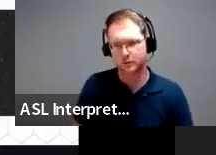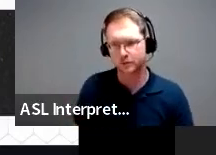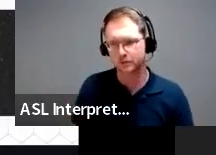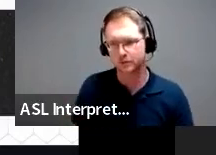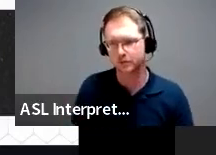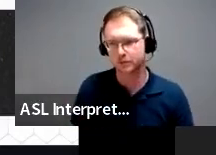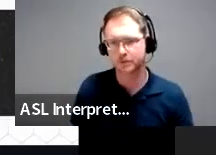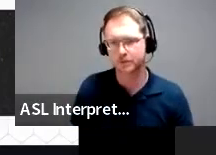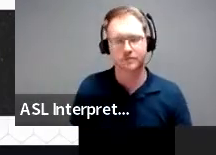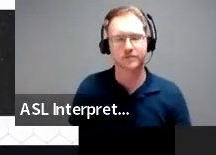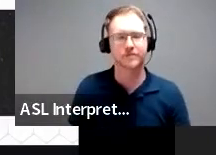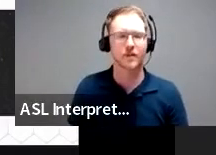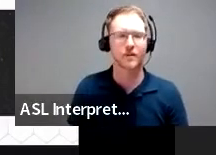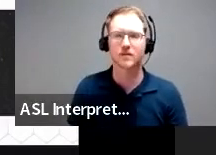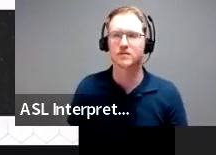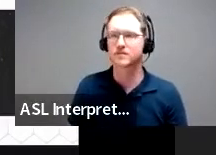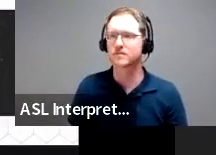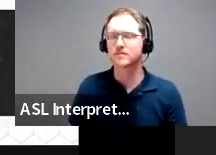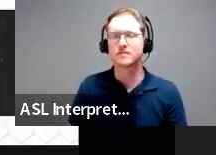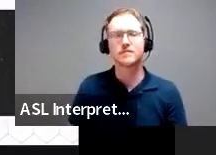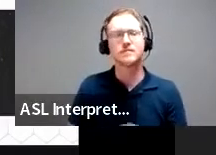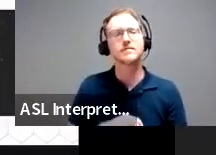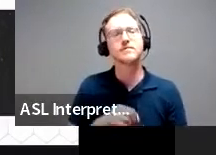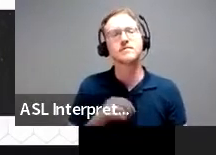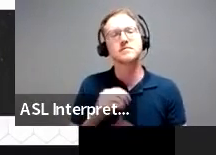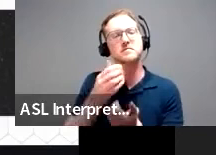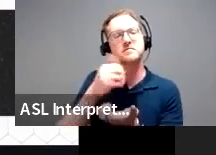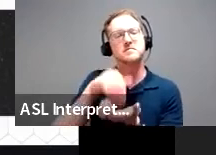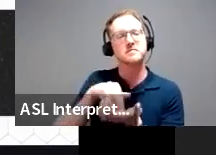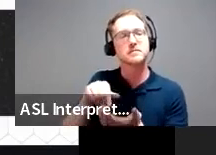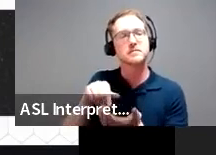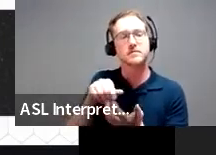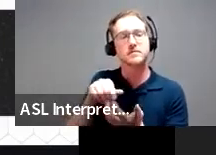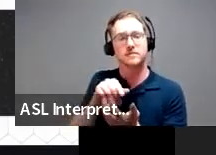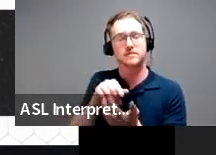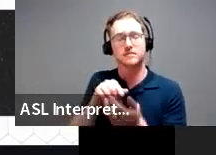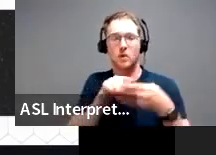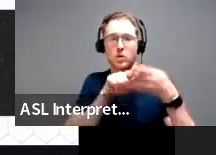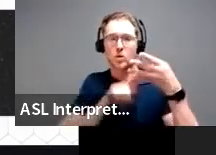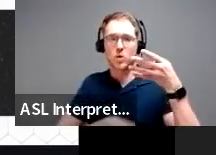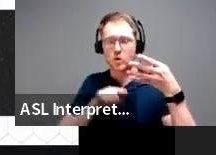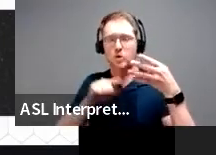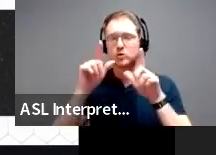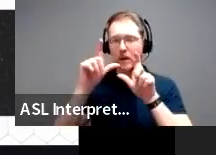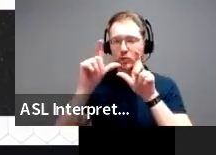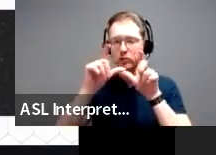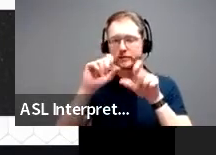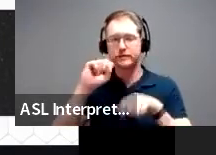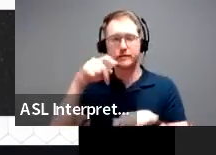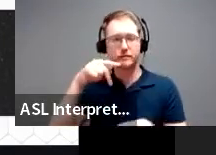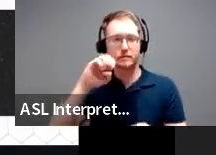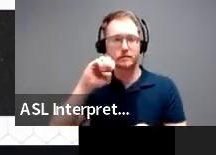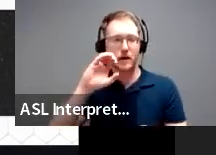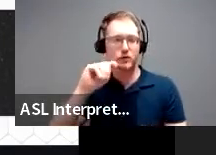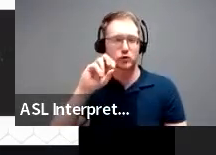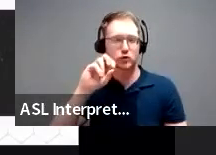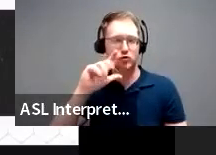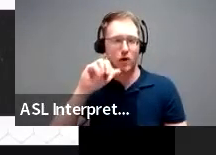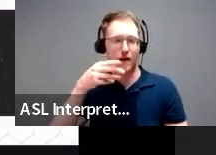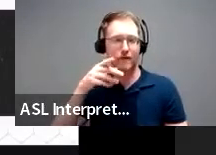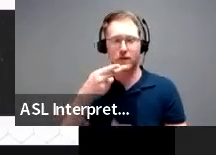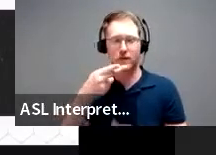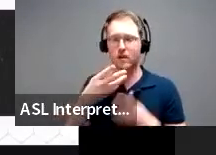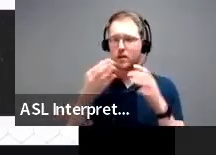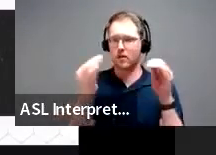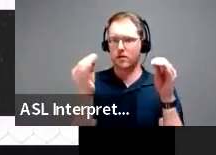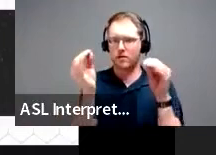So again, these are the series of cameras and spectrographs now compacted into something we call the ISM, the